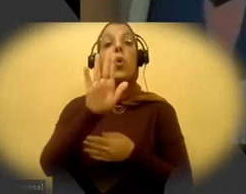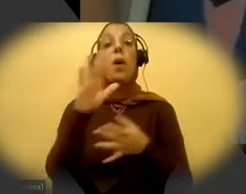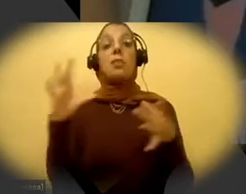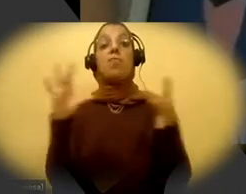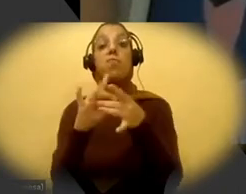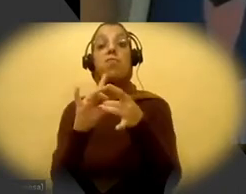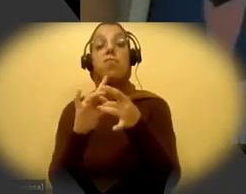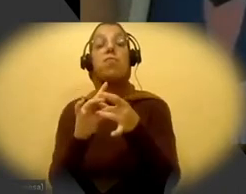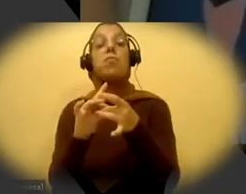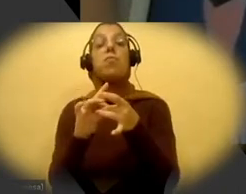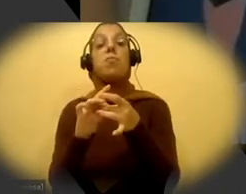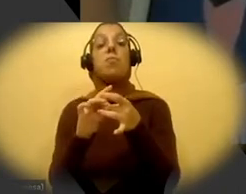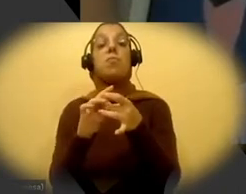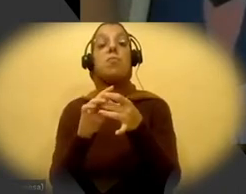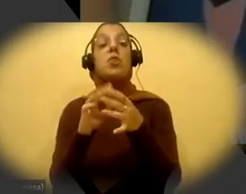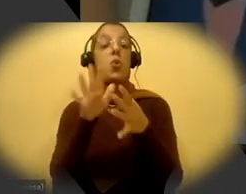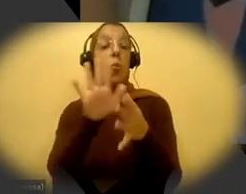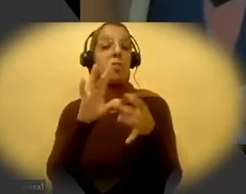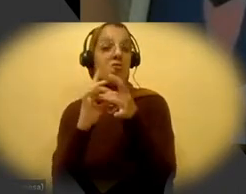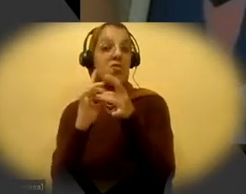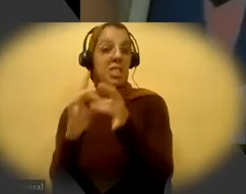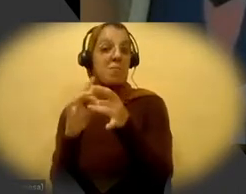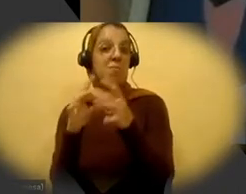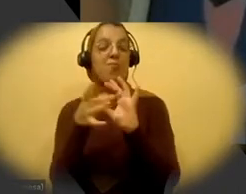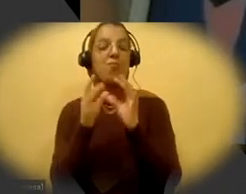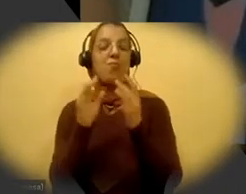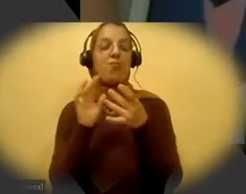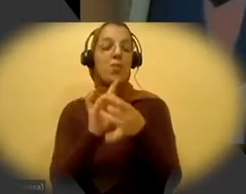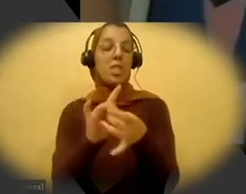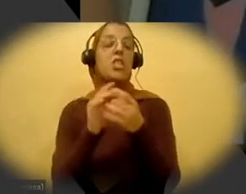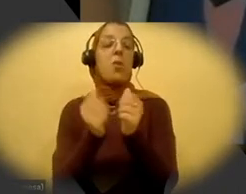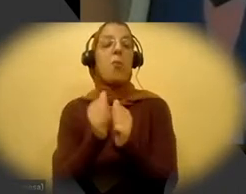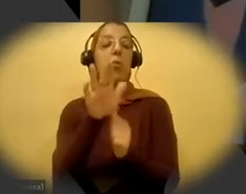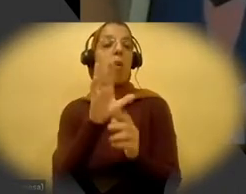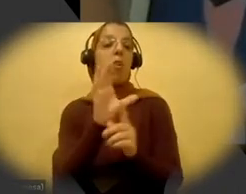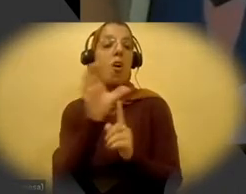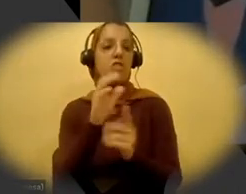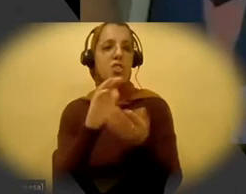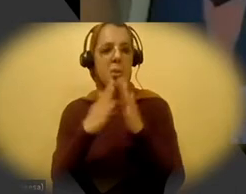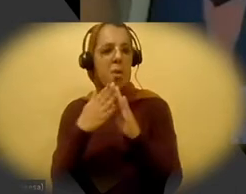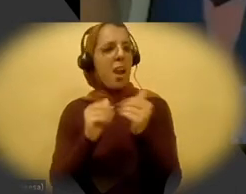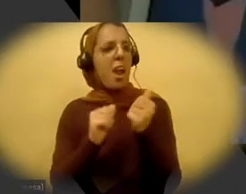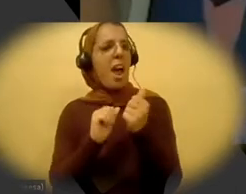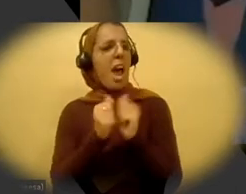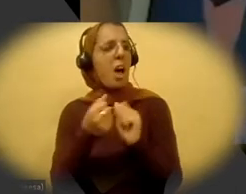community impacted your work? And has it had an impact